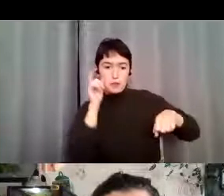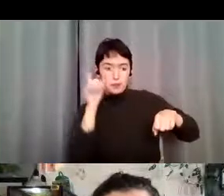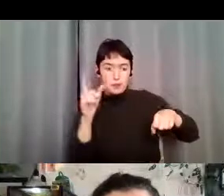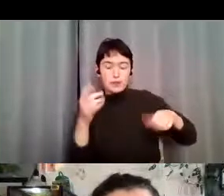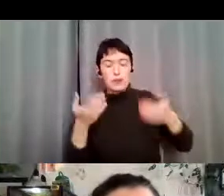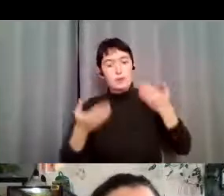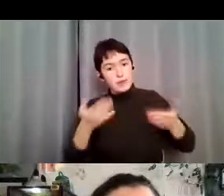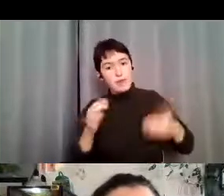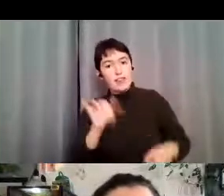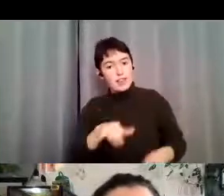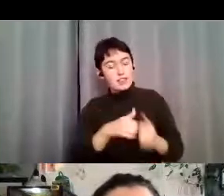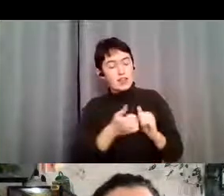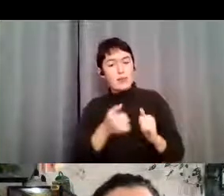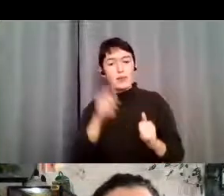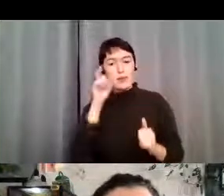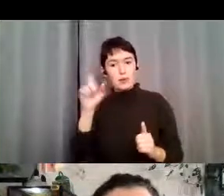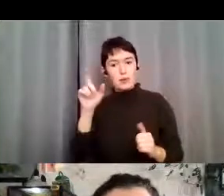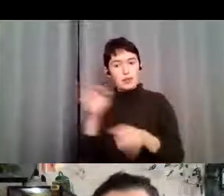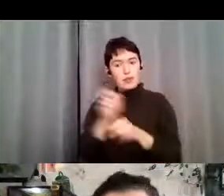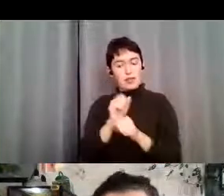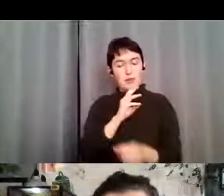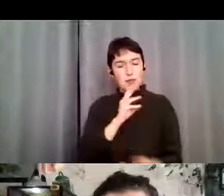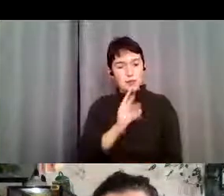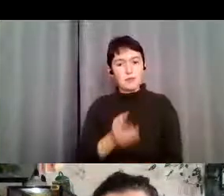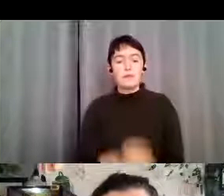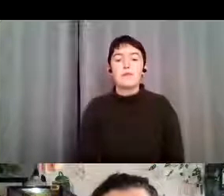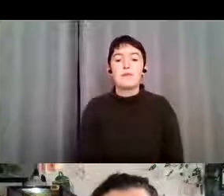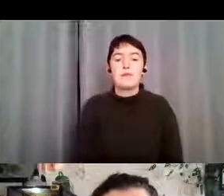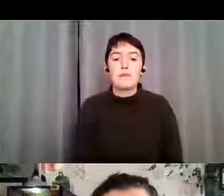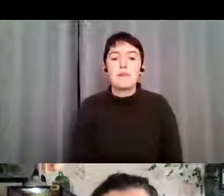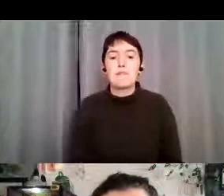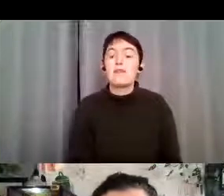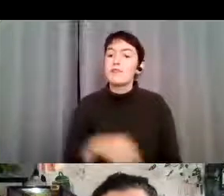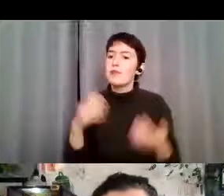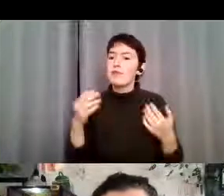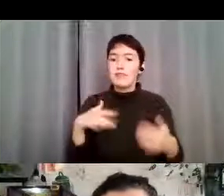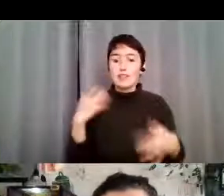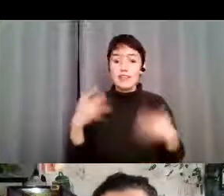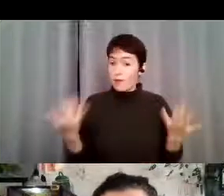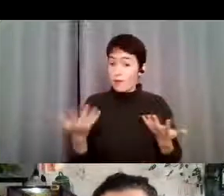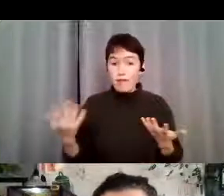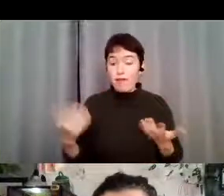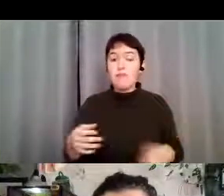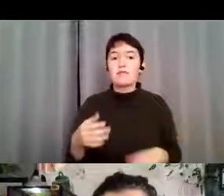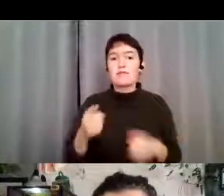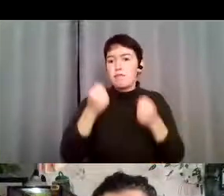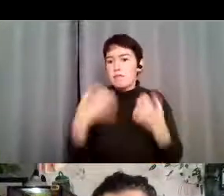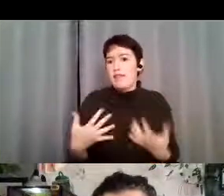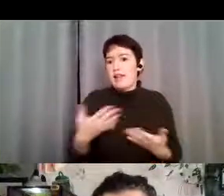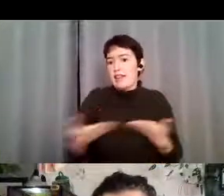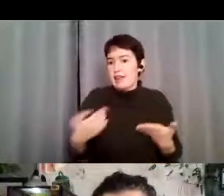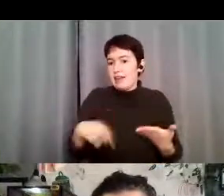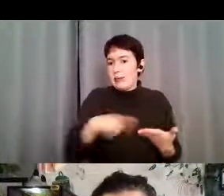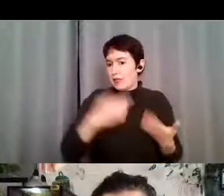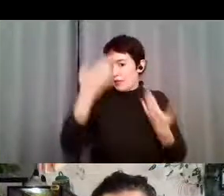water. And the best part is that there are still lots of things that we don't know. So I think, as a planetary scientist,